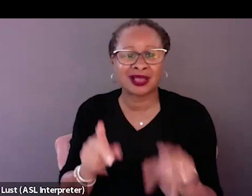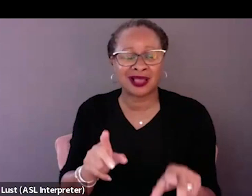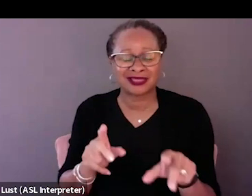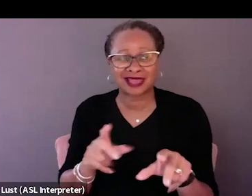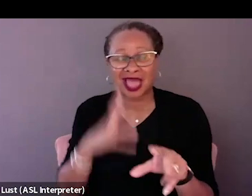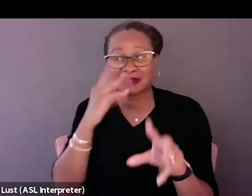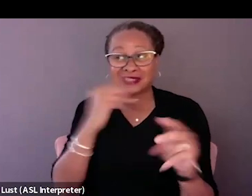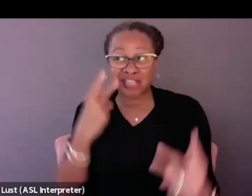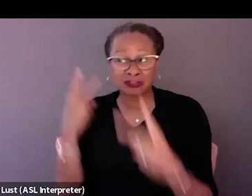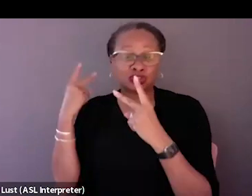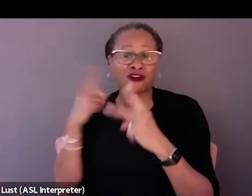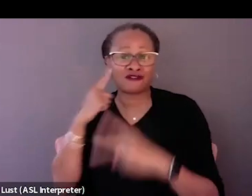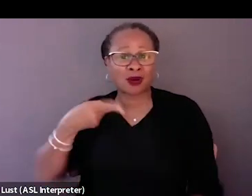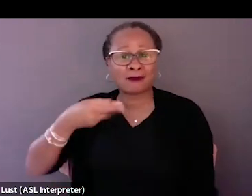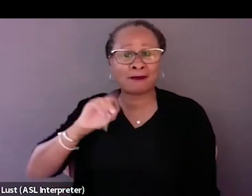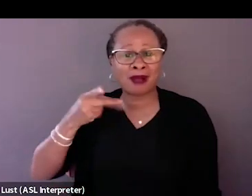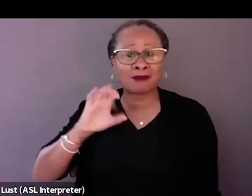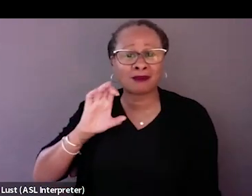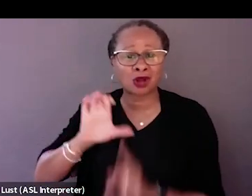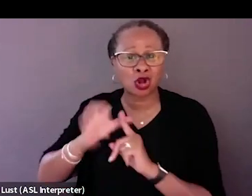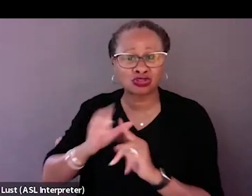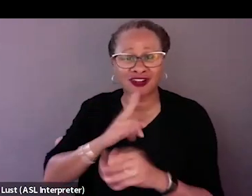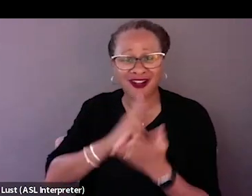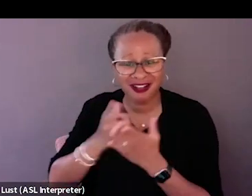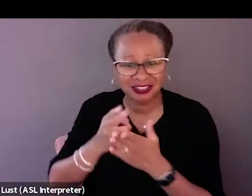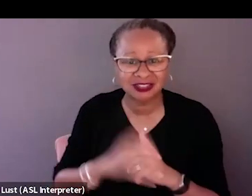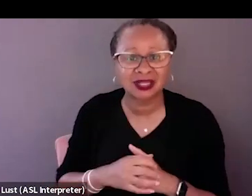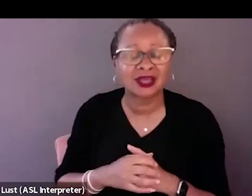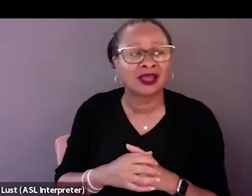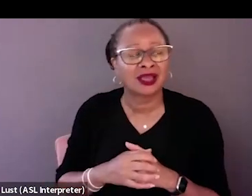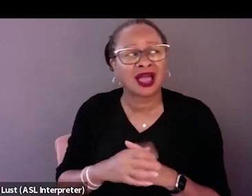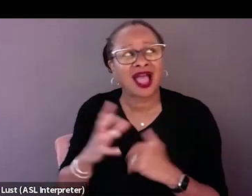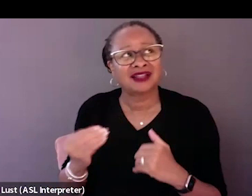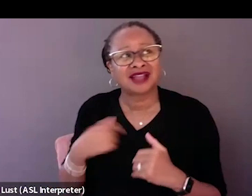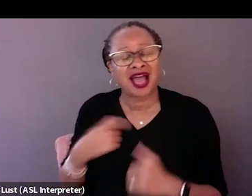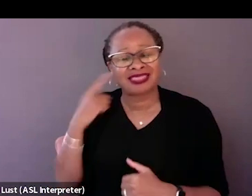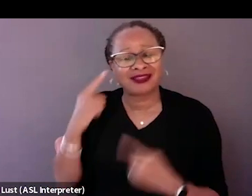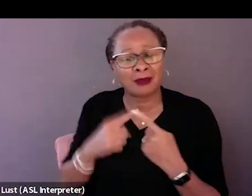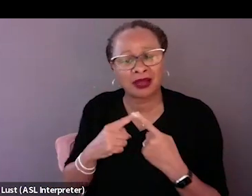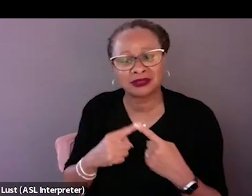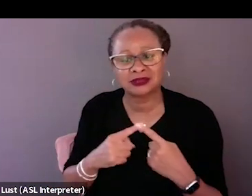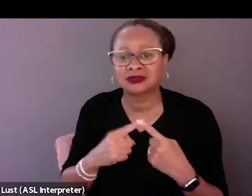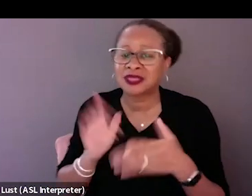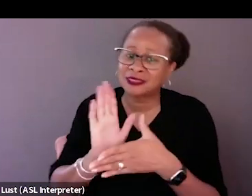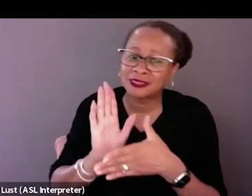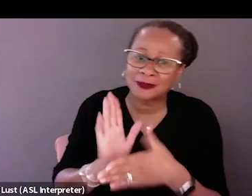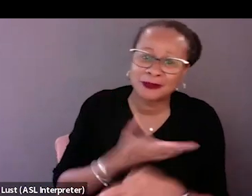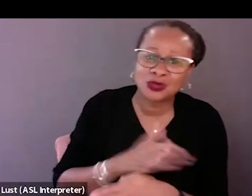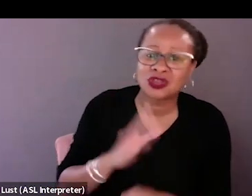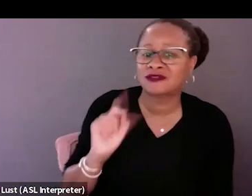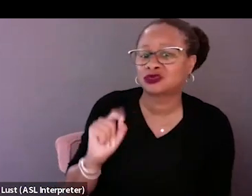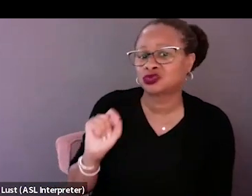the pop culture, honestly. And I think about, the music of Tori Amos, for